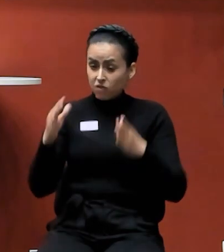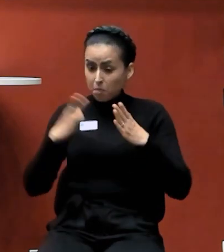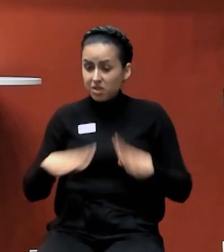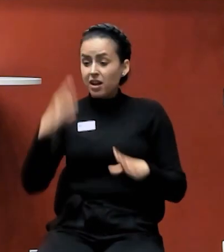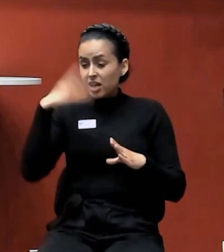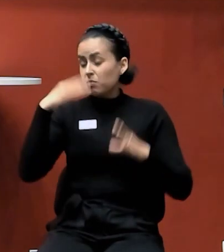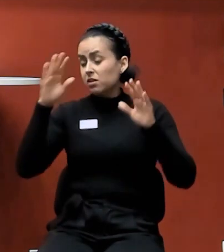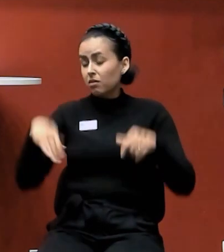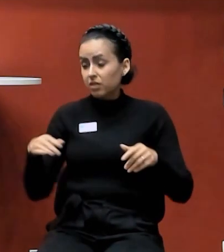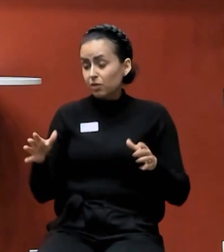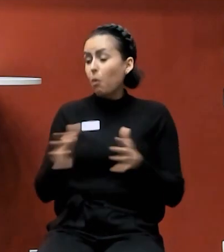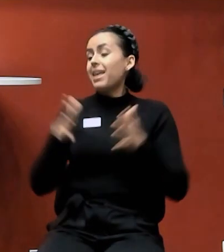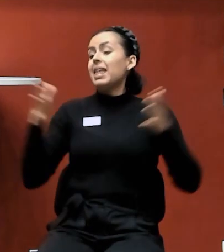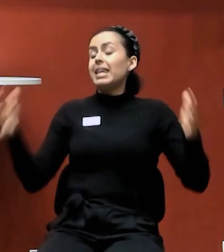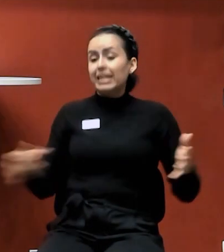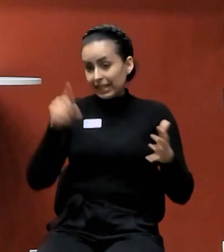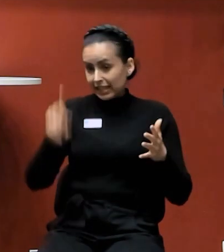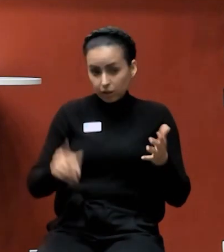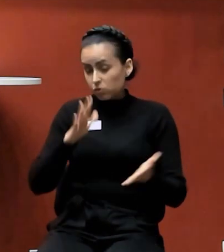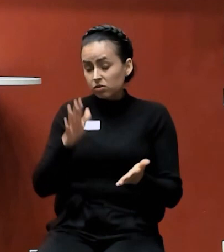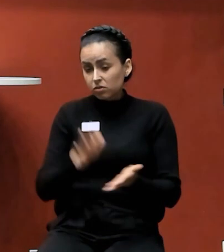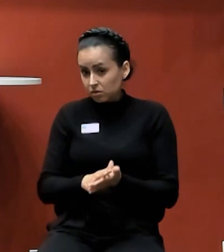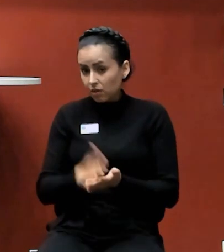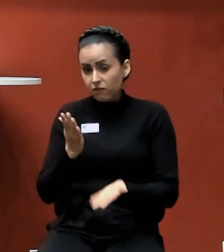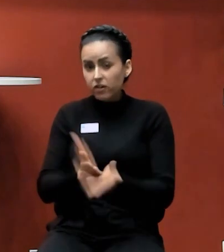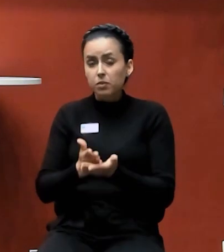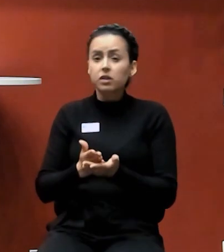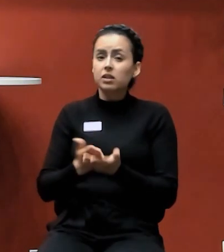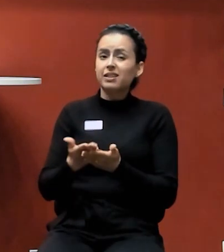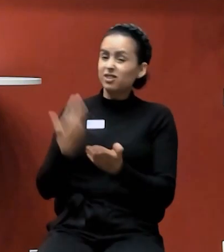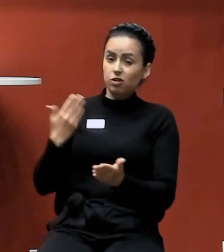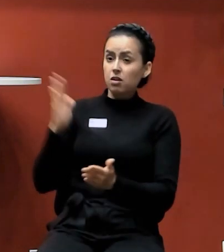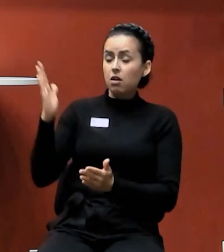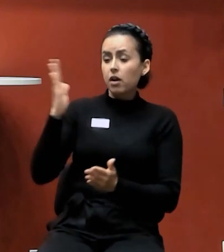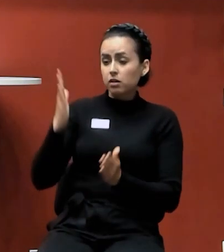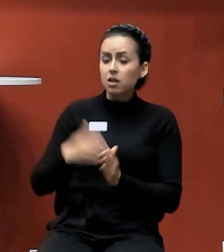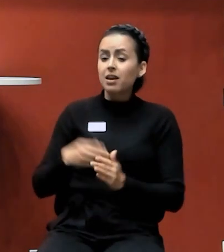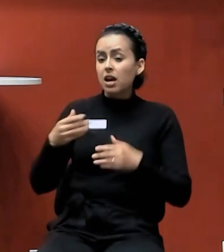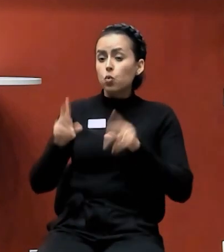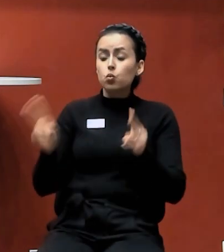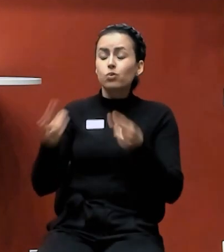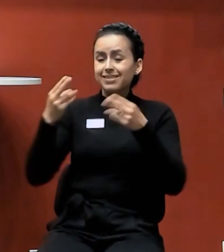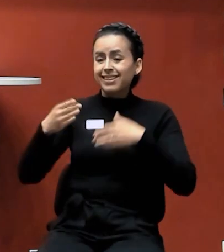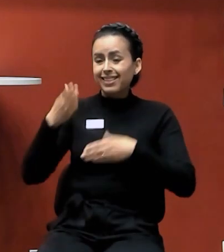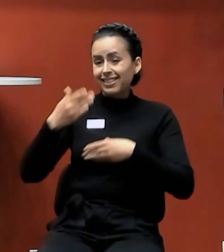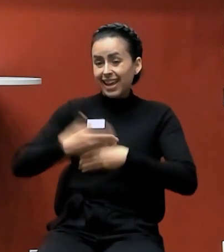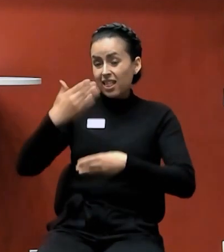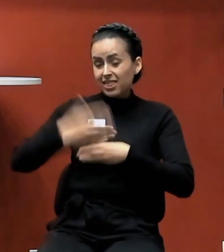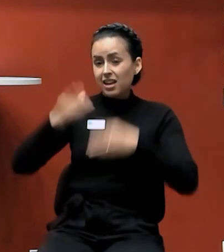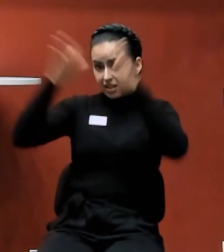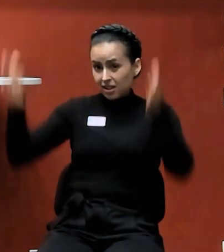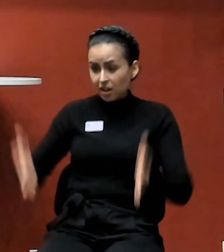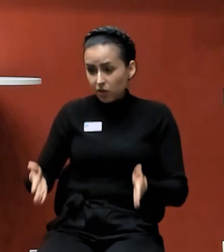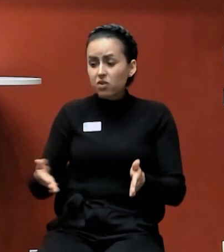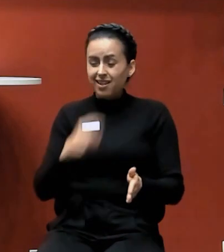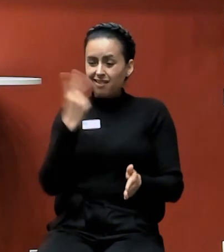probably than any other time in history, and a new theatre that's just been built, and there are two spaces for people